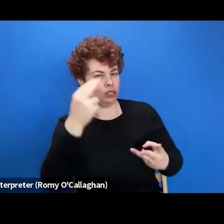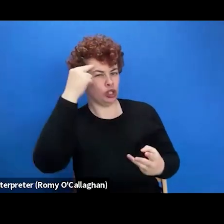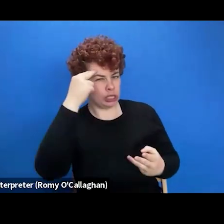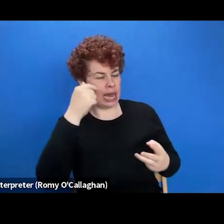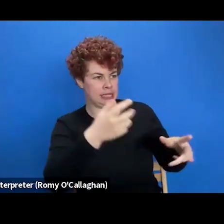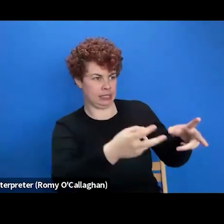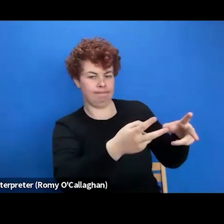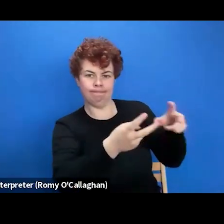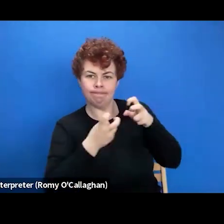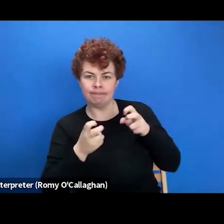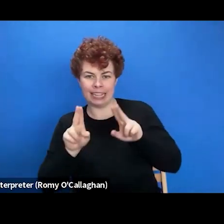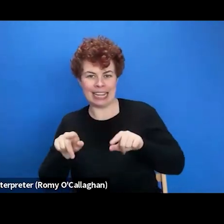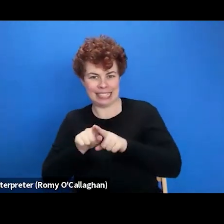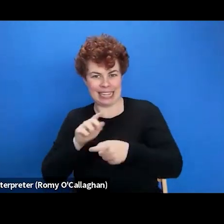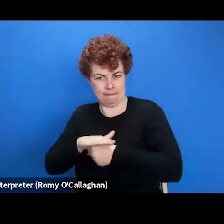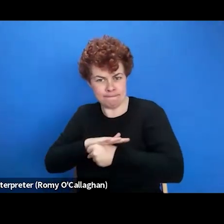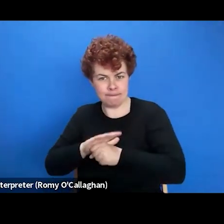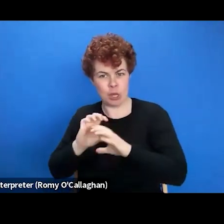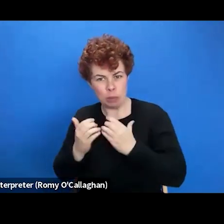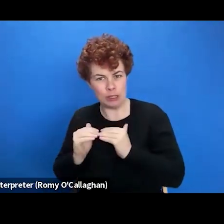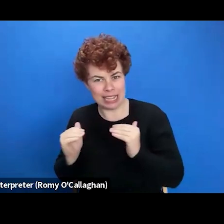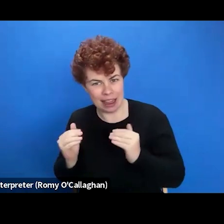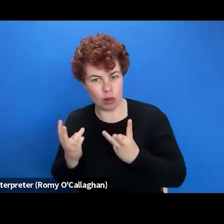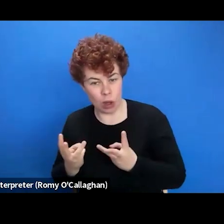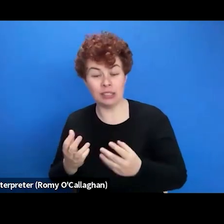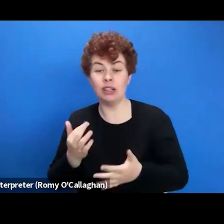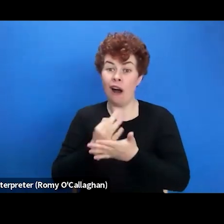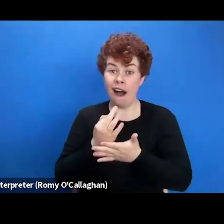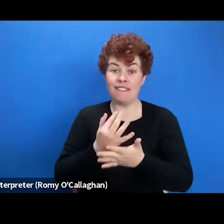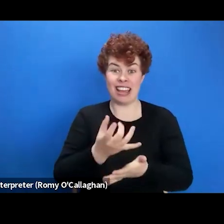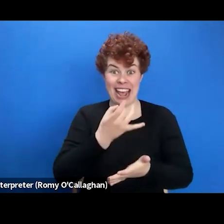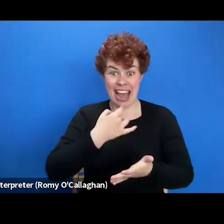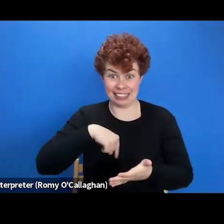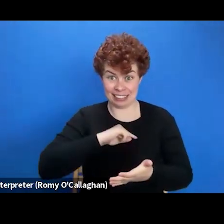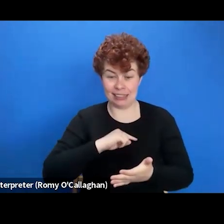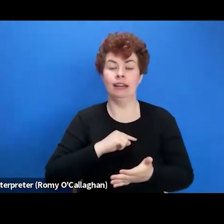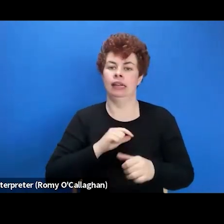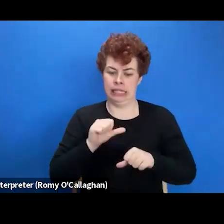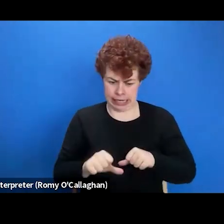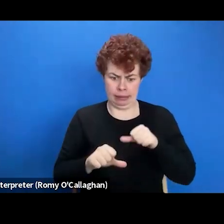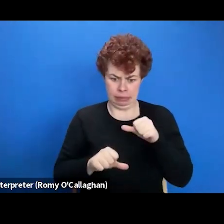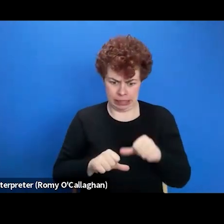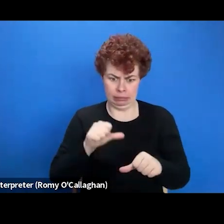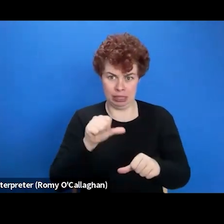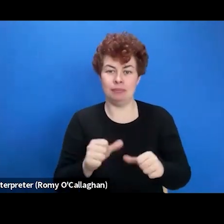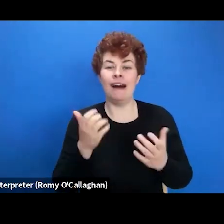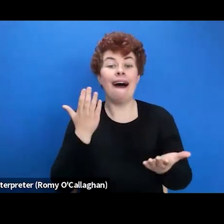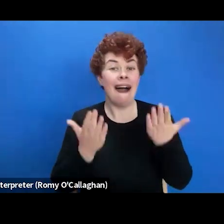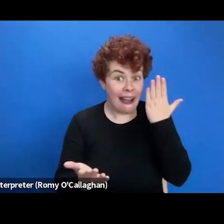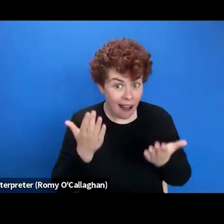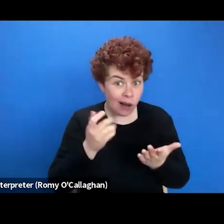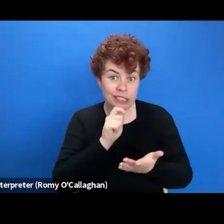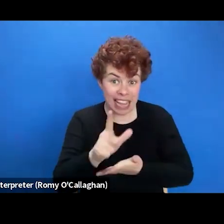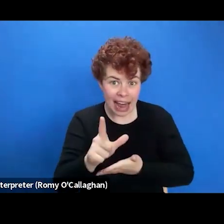this action at a community level. So we often get asked to spell out the exact steps that we took. So we're going to,